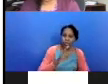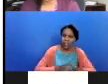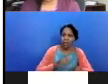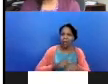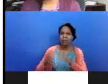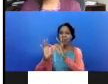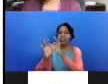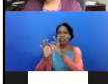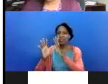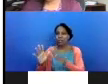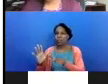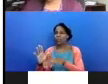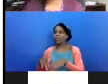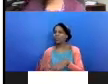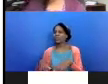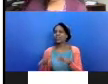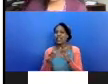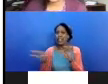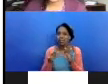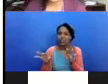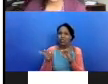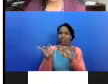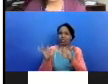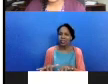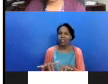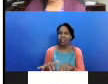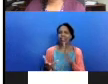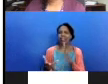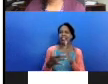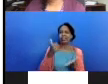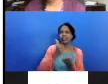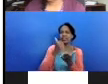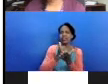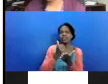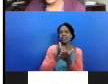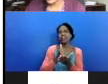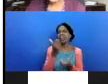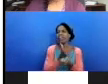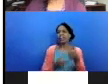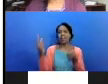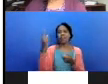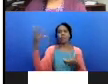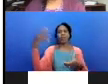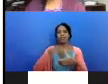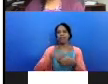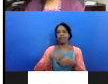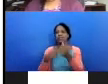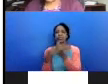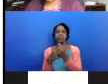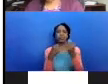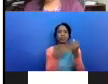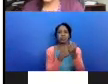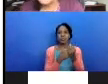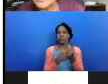tech. We appreciate the time all of you have given to make this possible. And with that, I will say